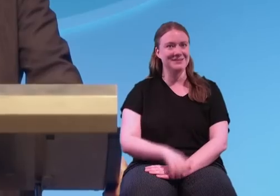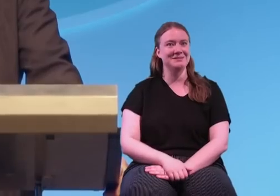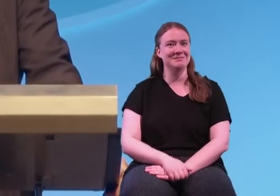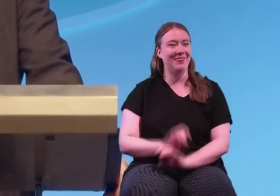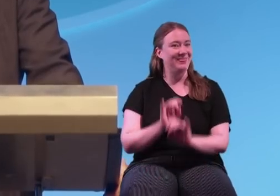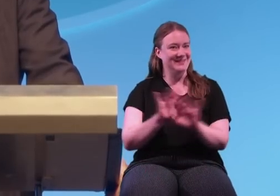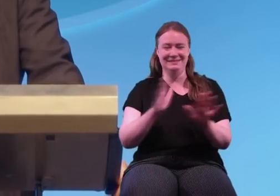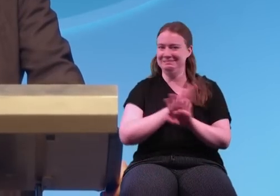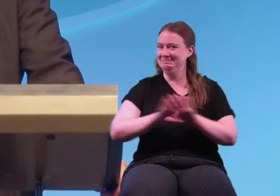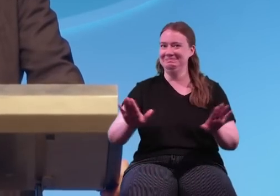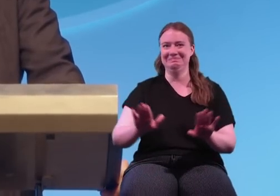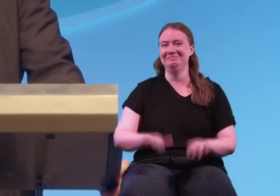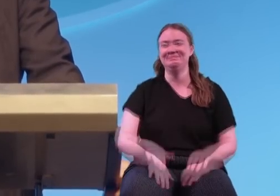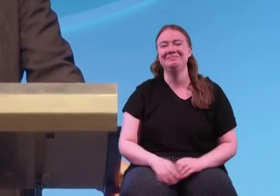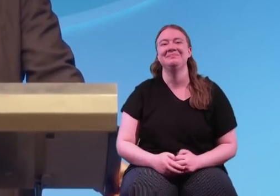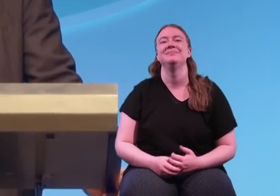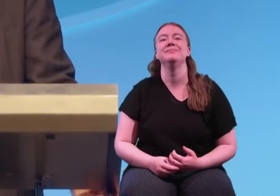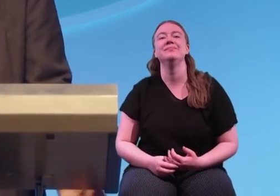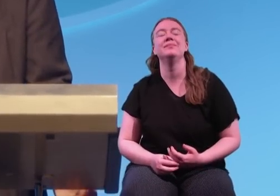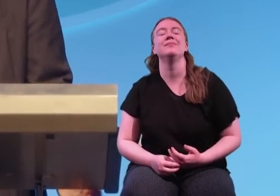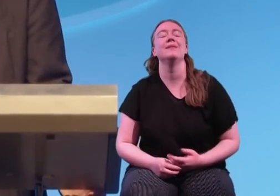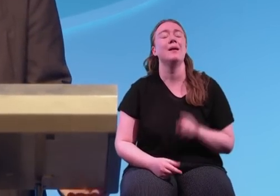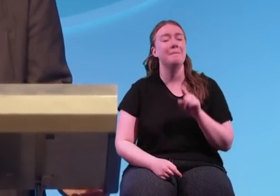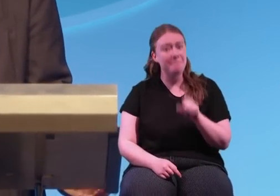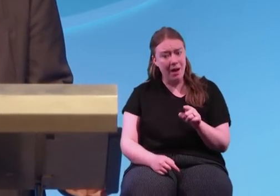In the face of great conflict,